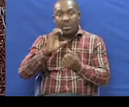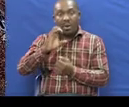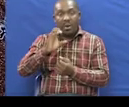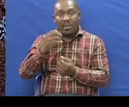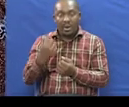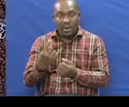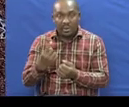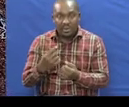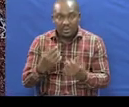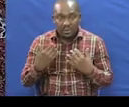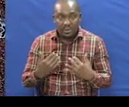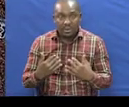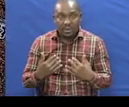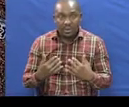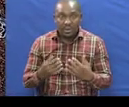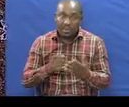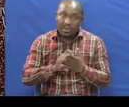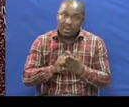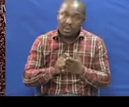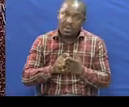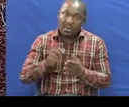is written as argon